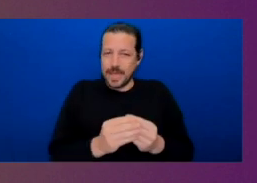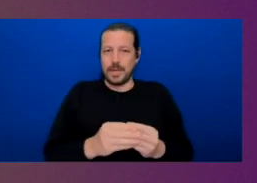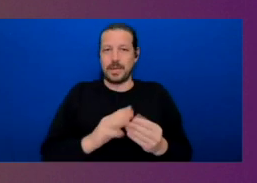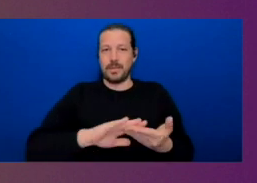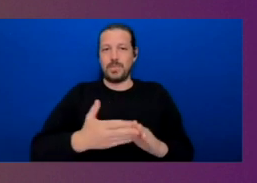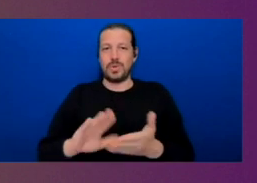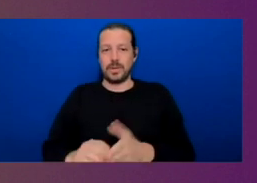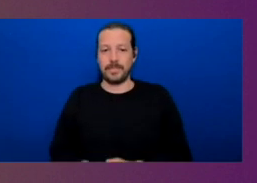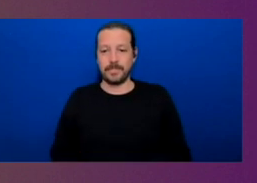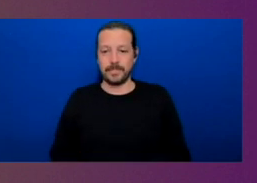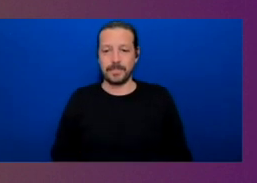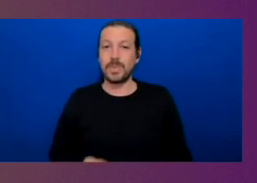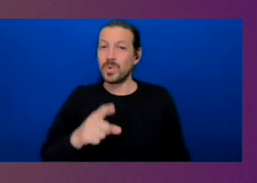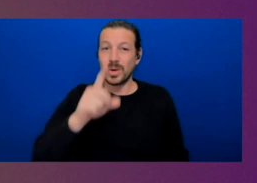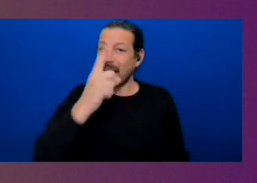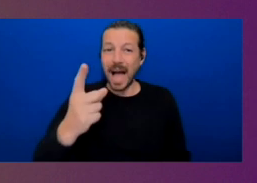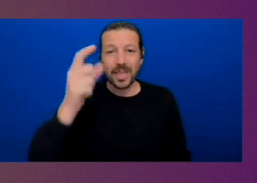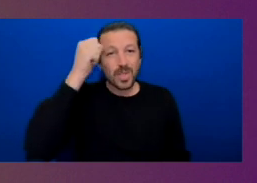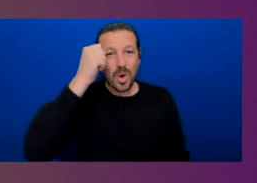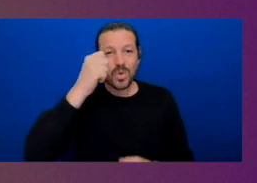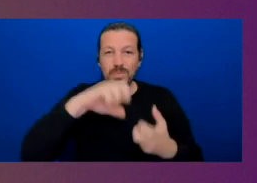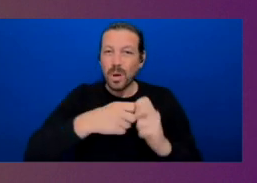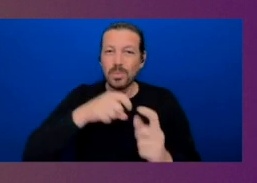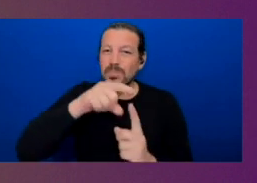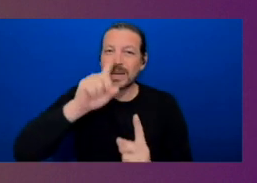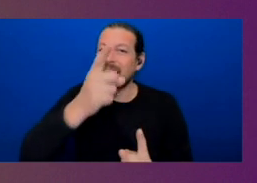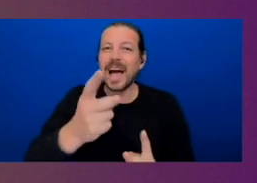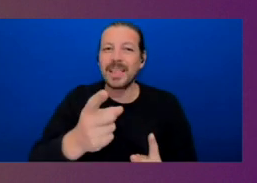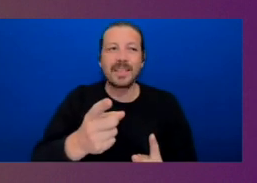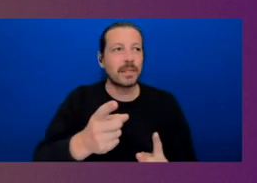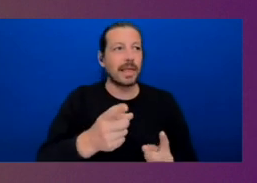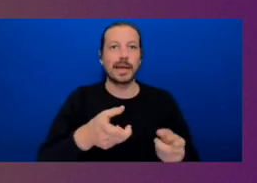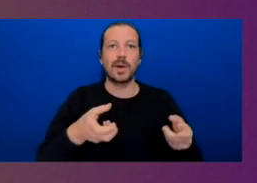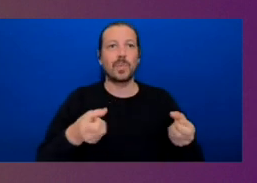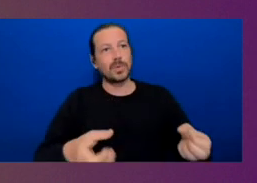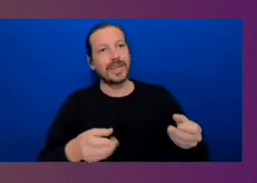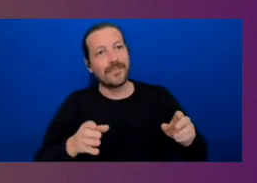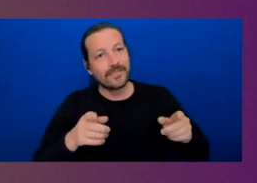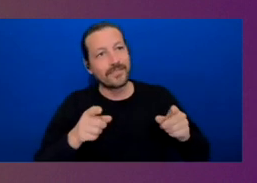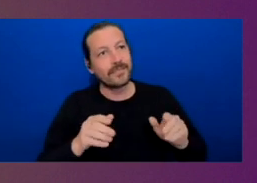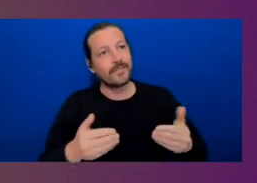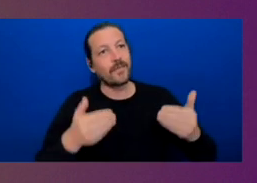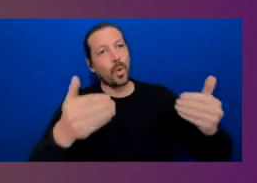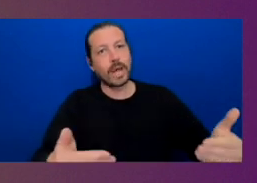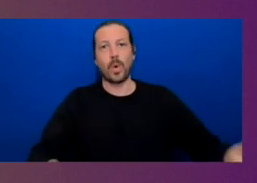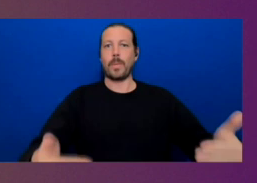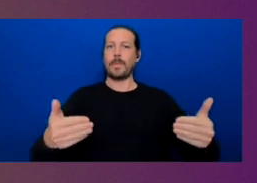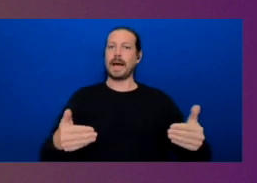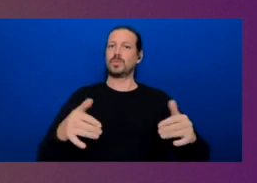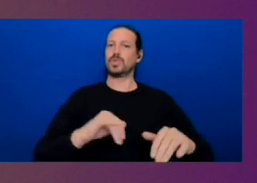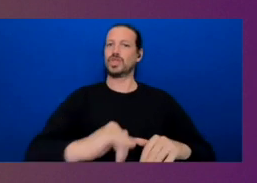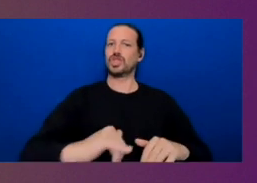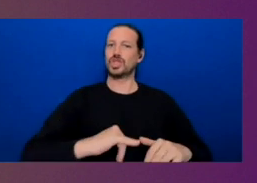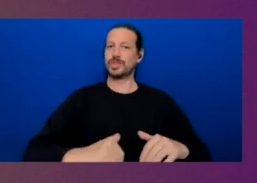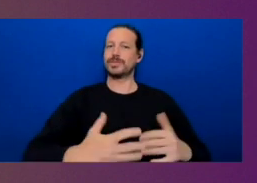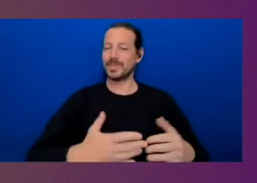know what the problem is. It's the wheelchair forwards versus the wheelchair backwards problem. So you want to provide